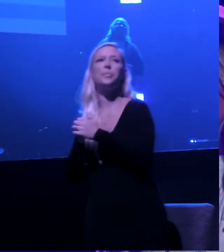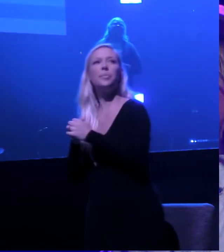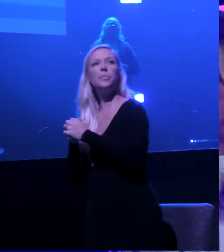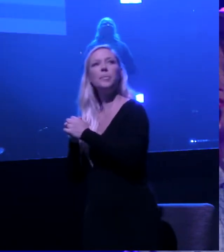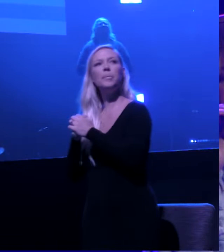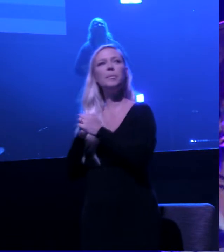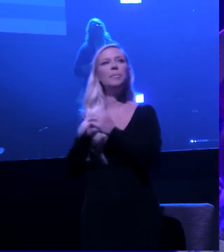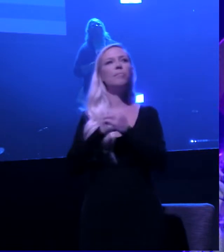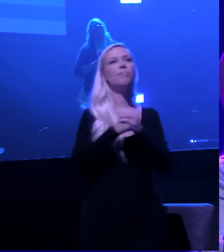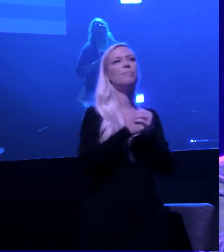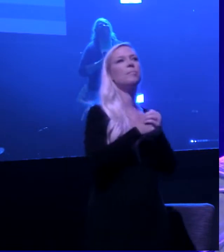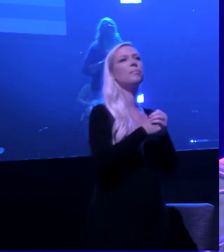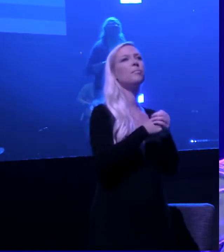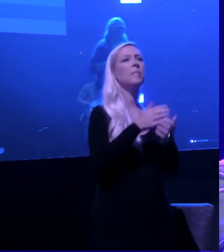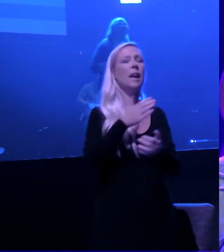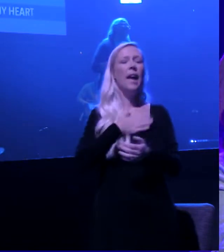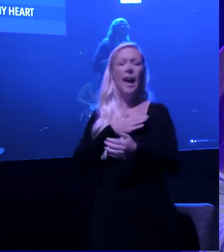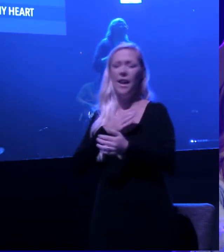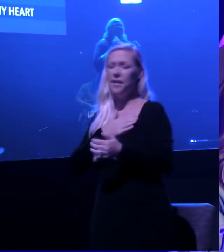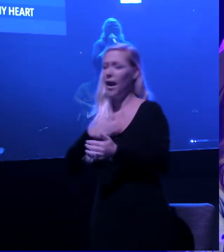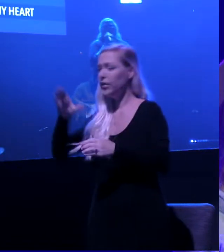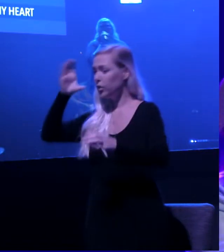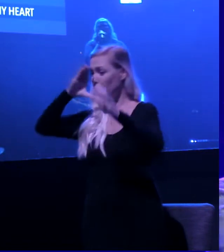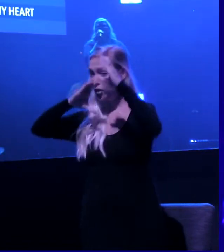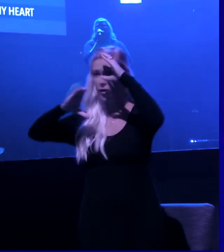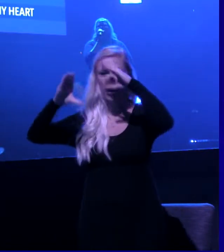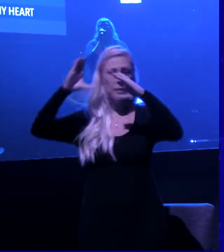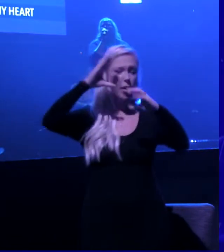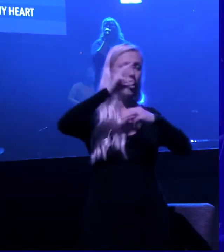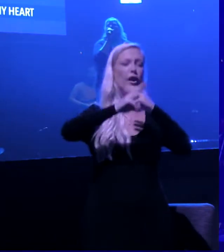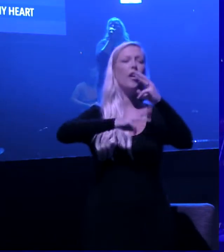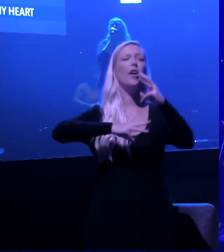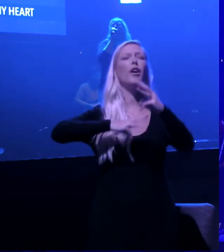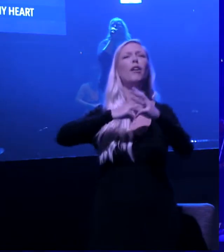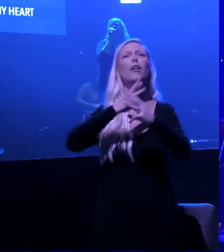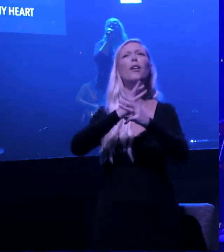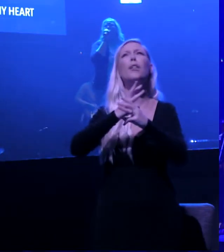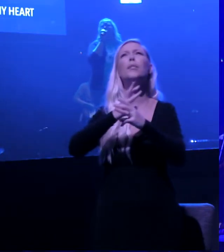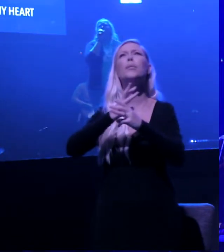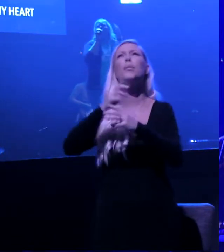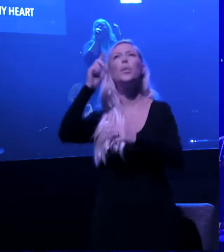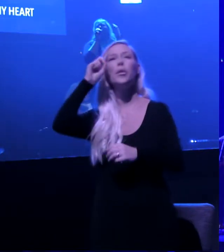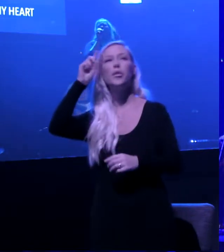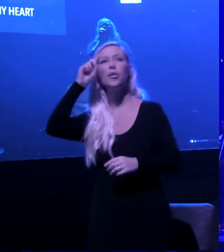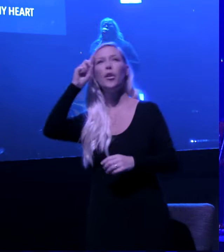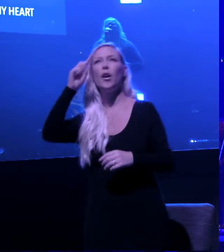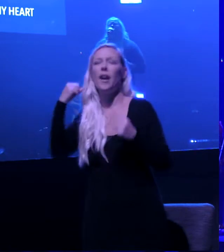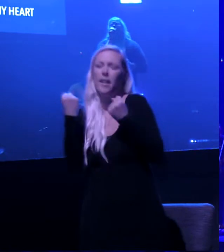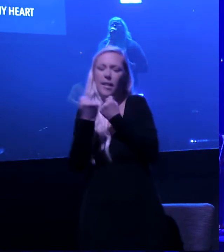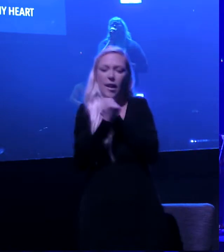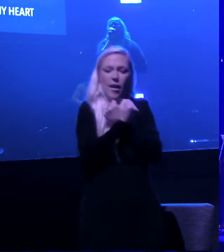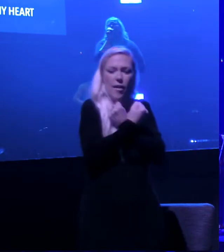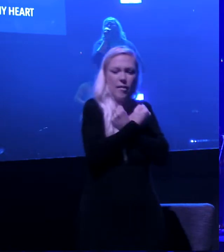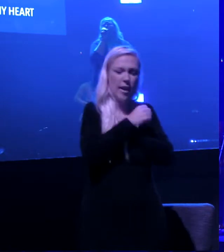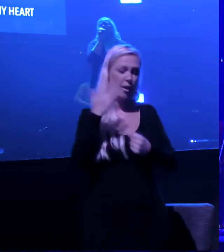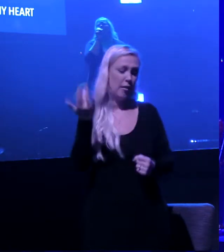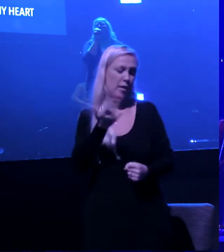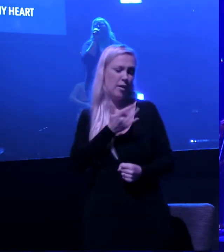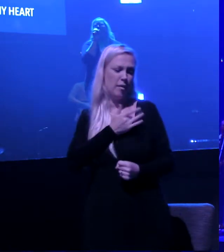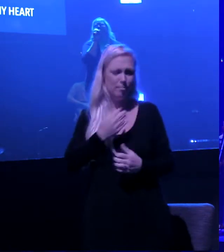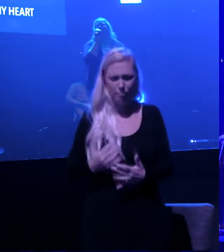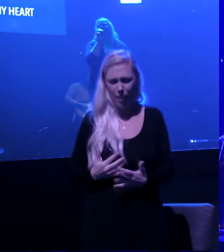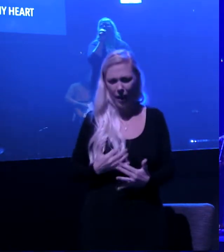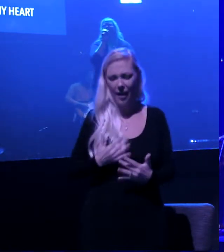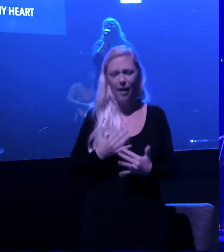missing I've searched. And I searched the world for love that could